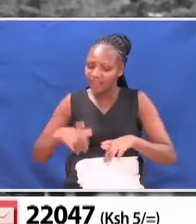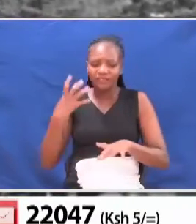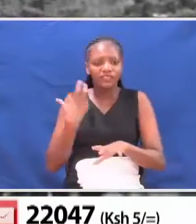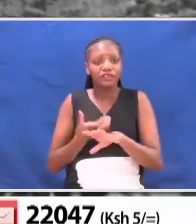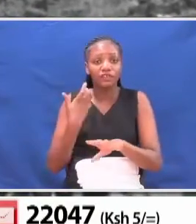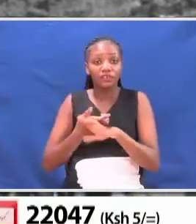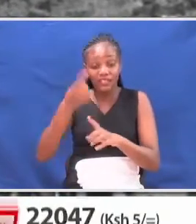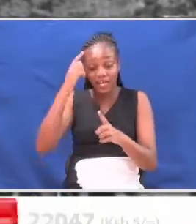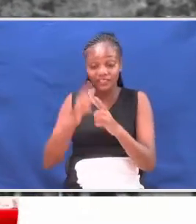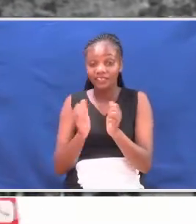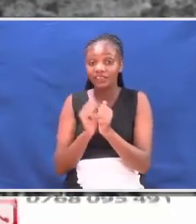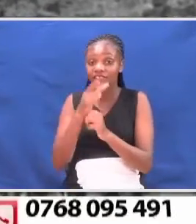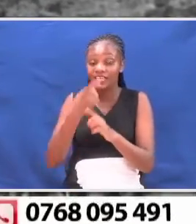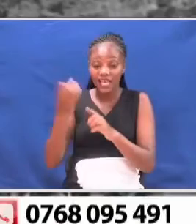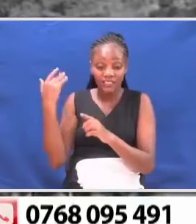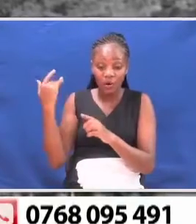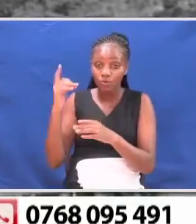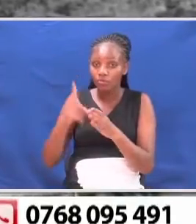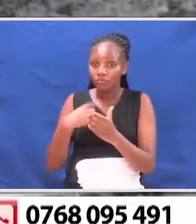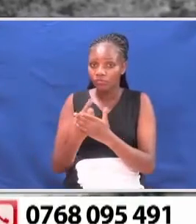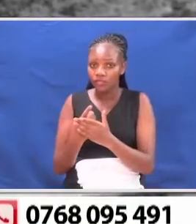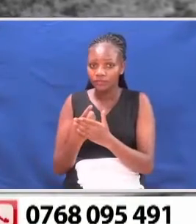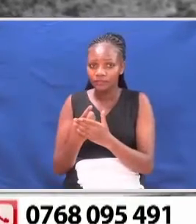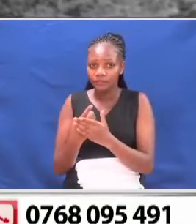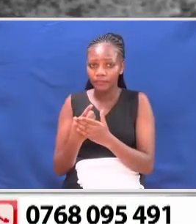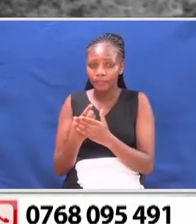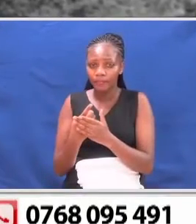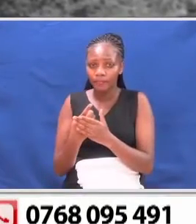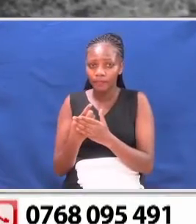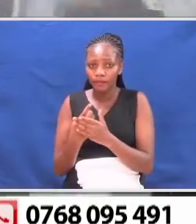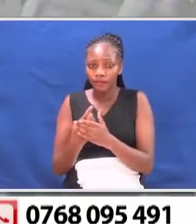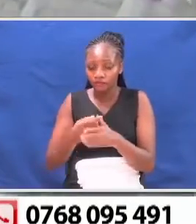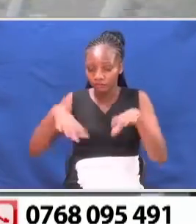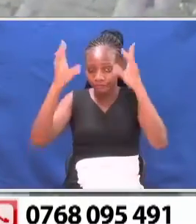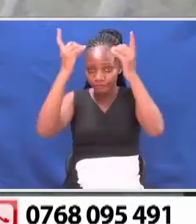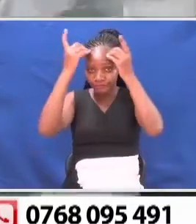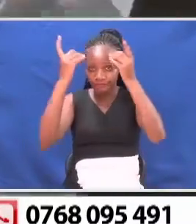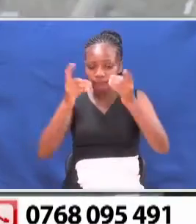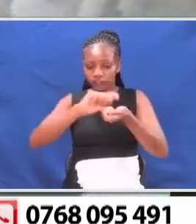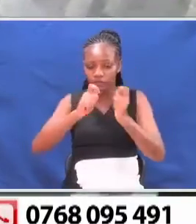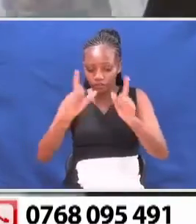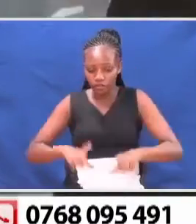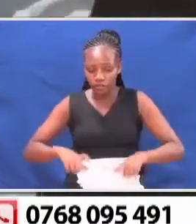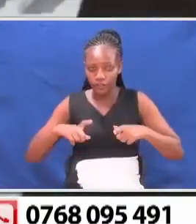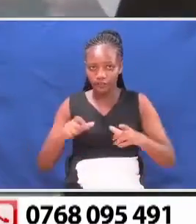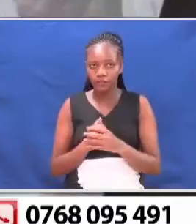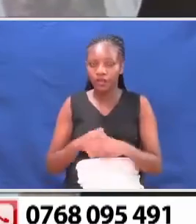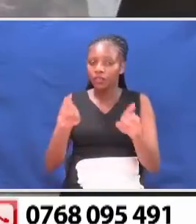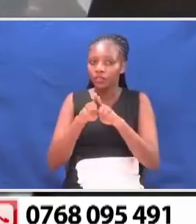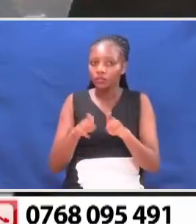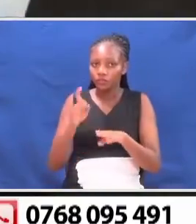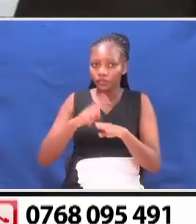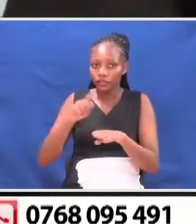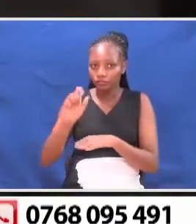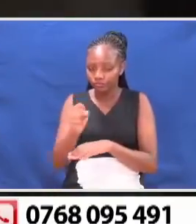life until 15 years ago, when she hung her unbearable street boots in pursuit for a life with a trajectory. And as we